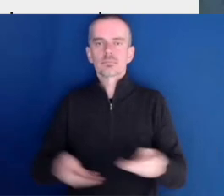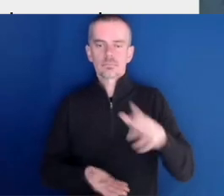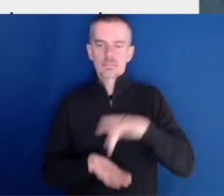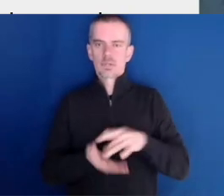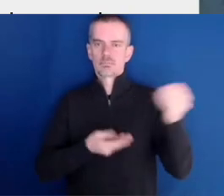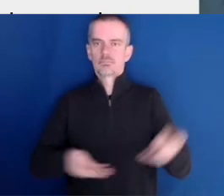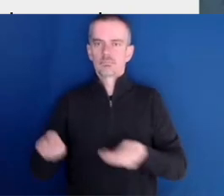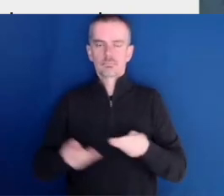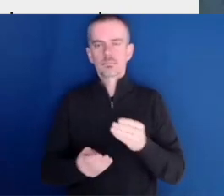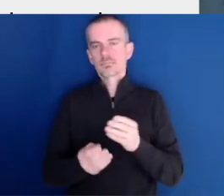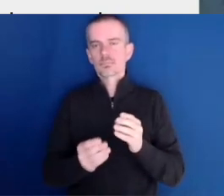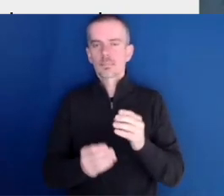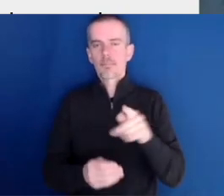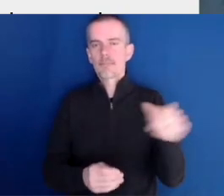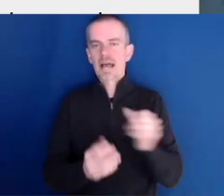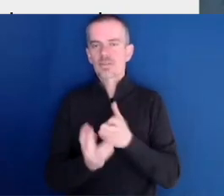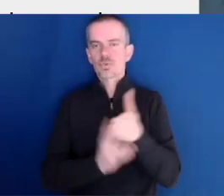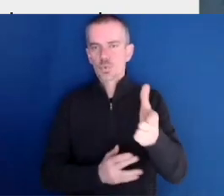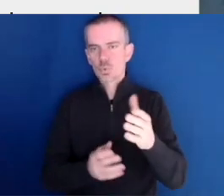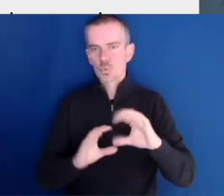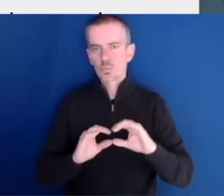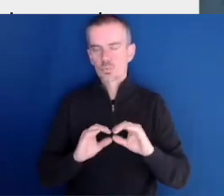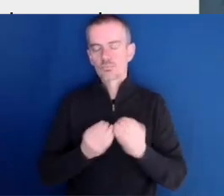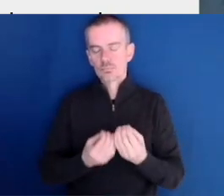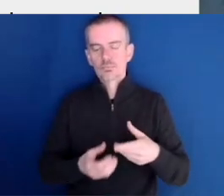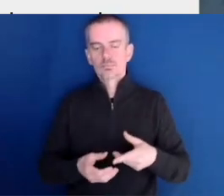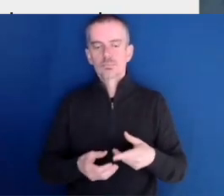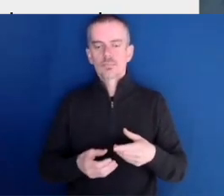We discussed how they're responsible for sort of evaluating